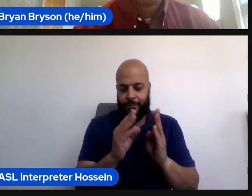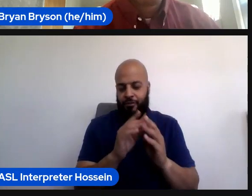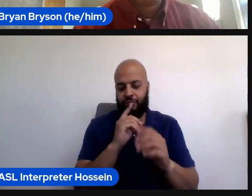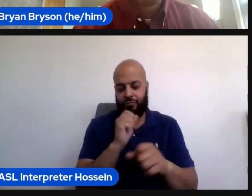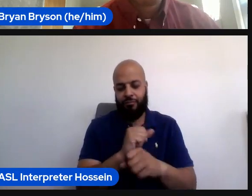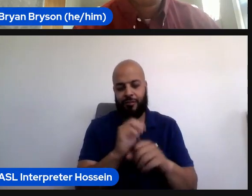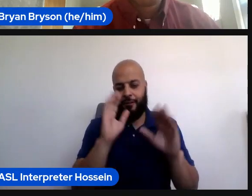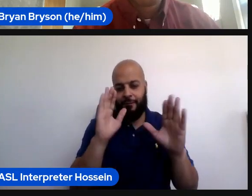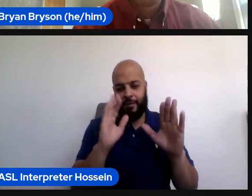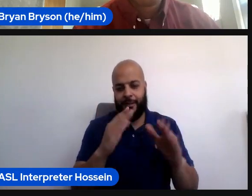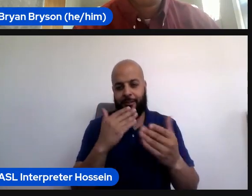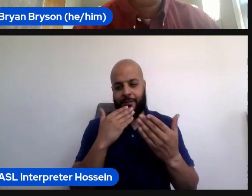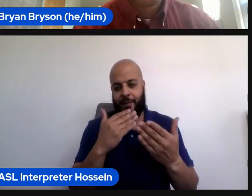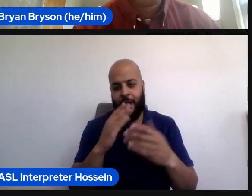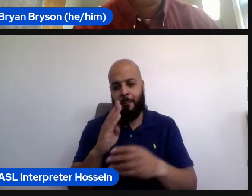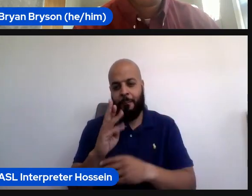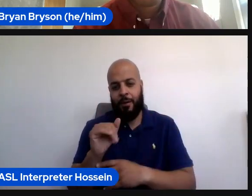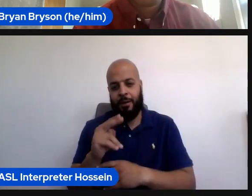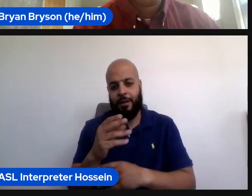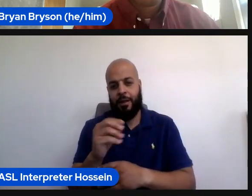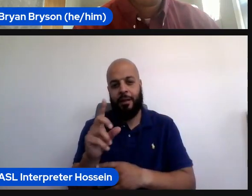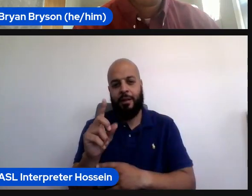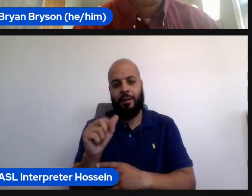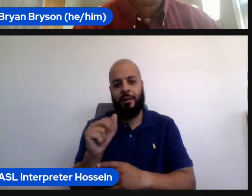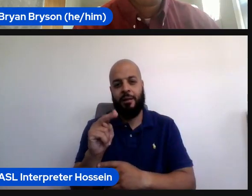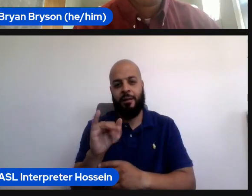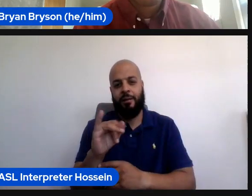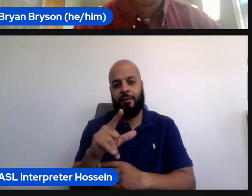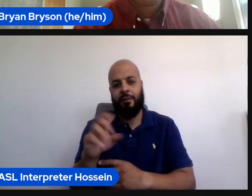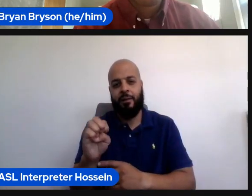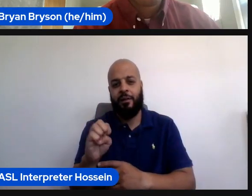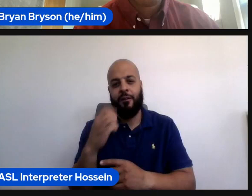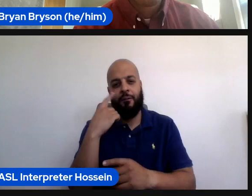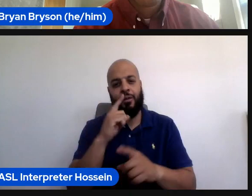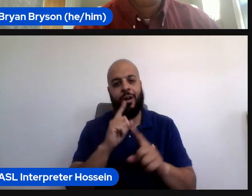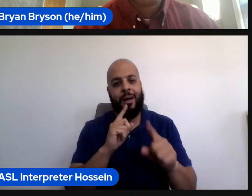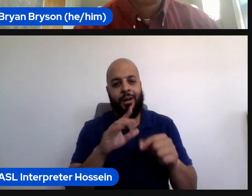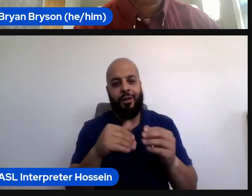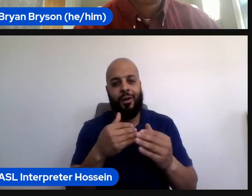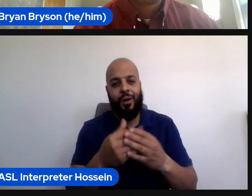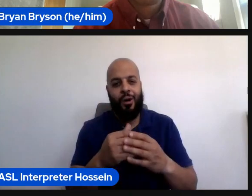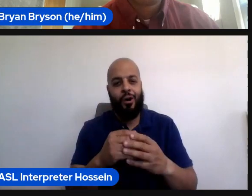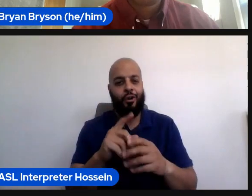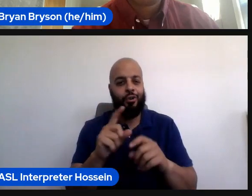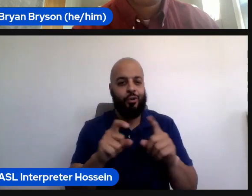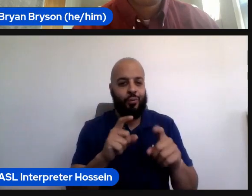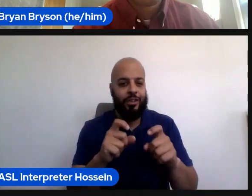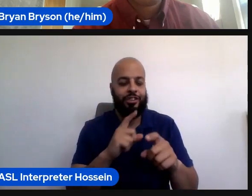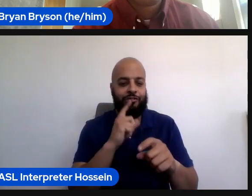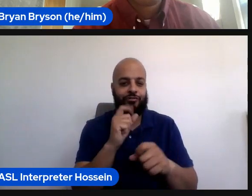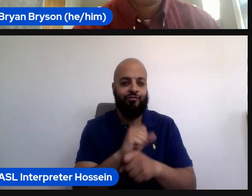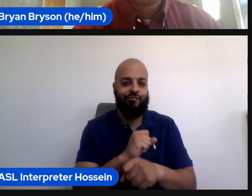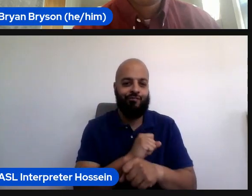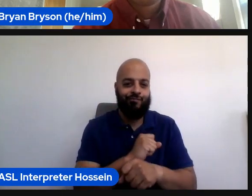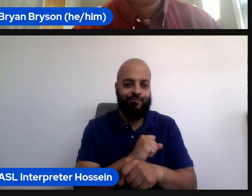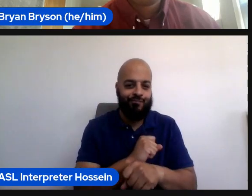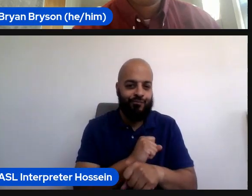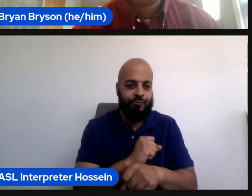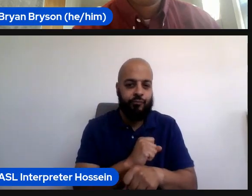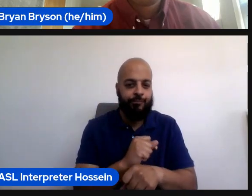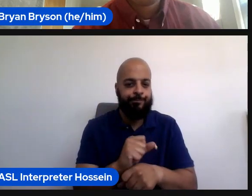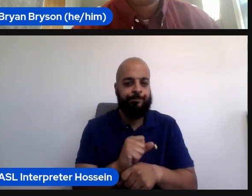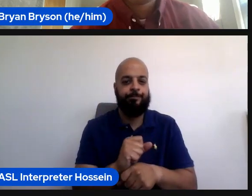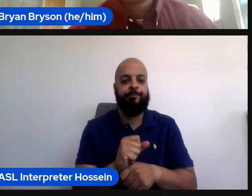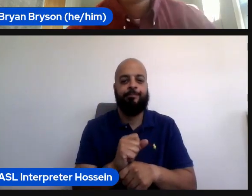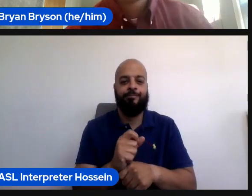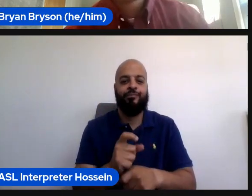Thank you so much, Bryan and Danielle, for answering all those questions and really giving you